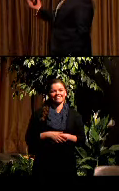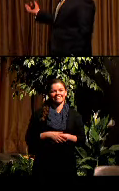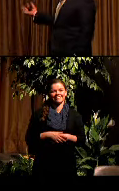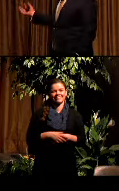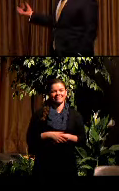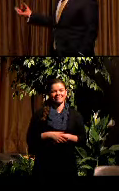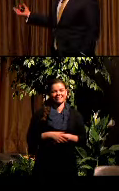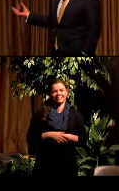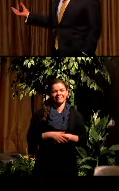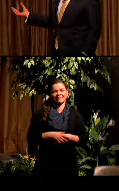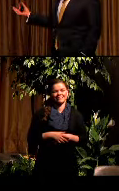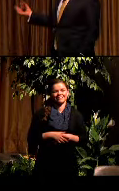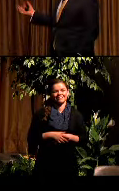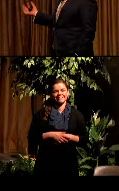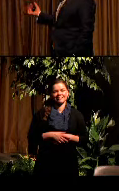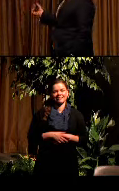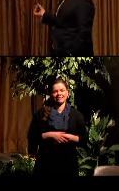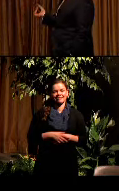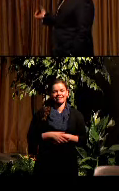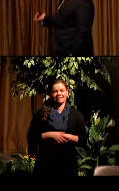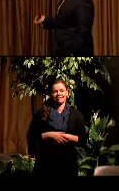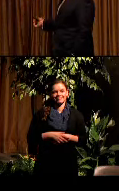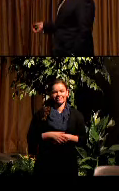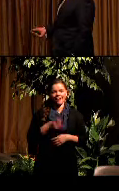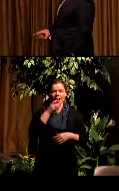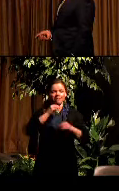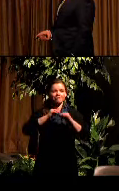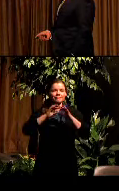And then the light starts to come up.